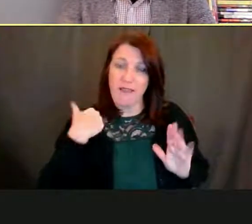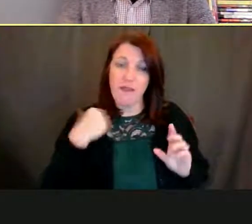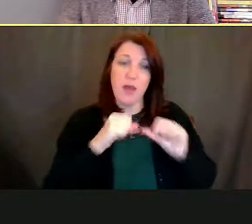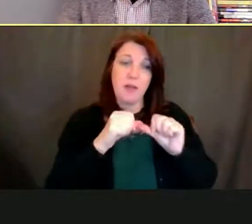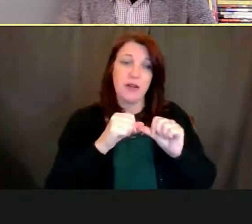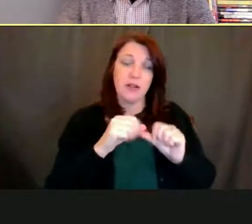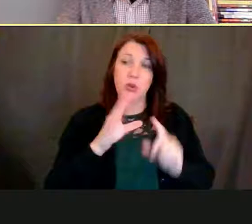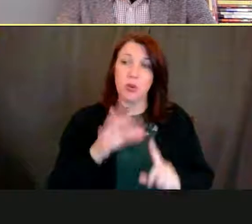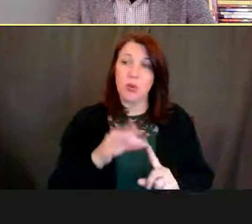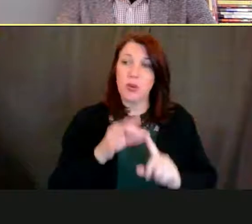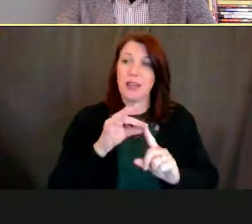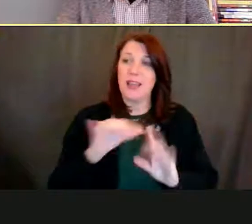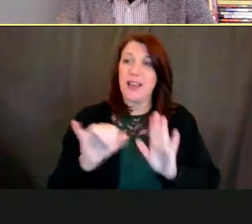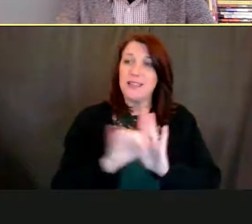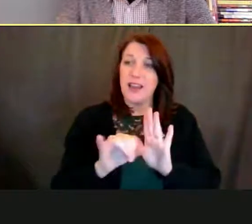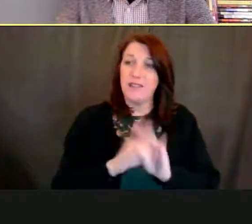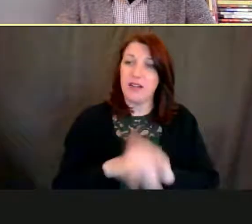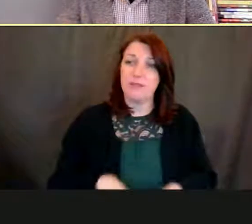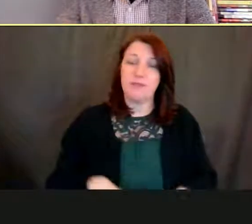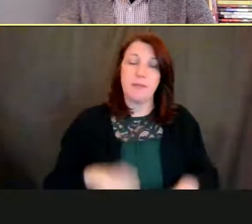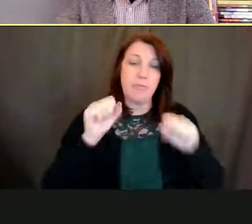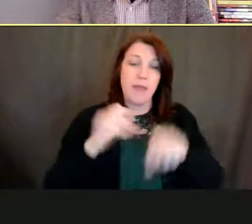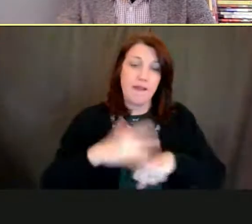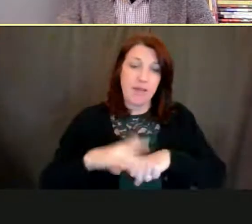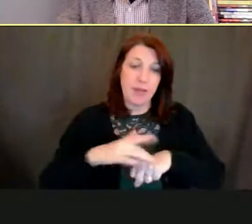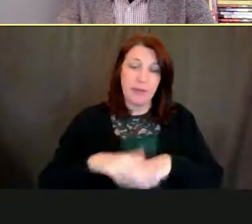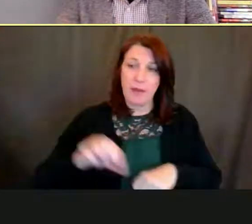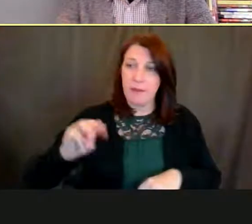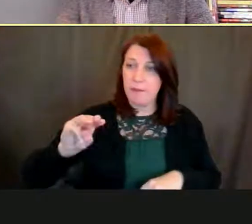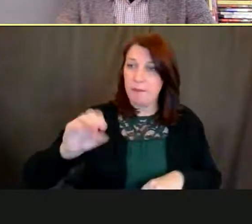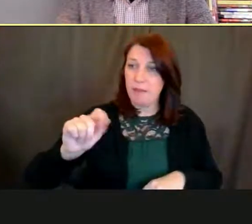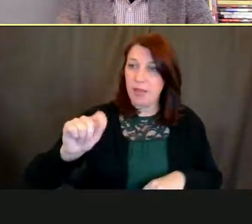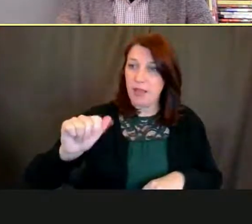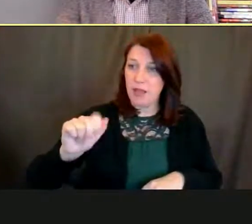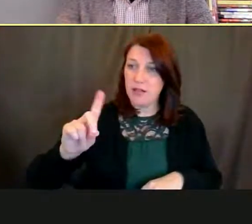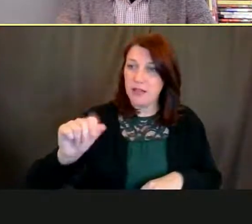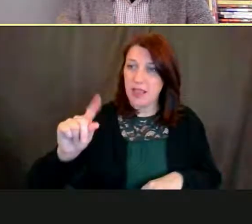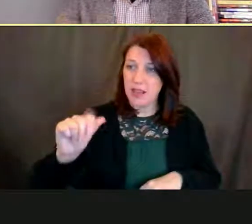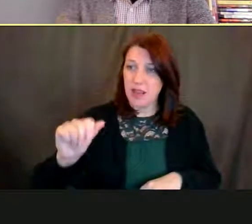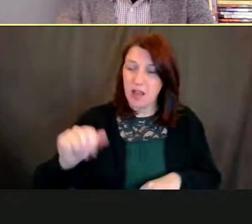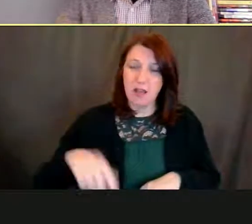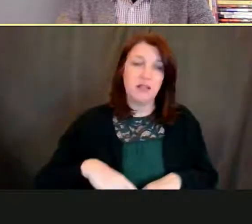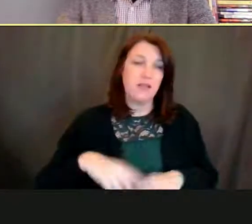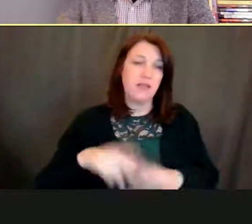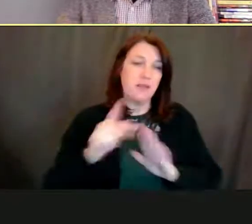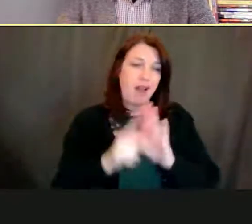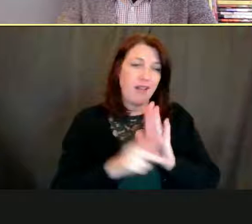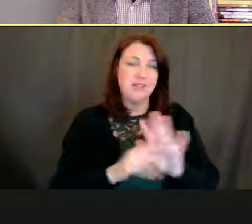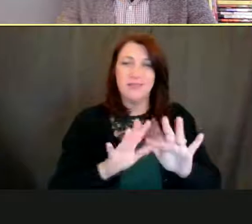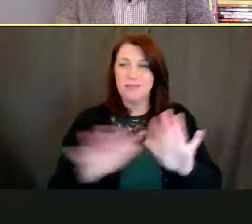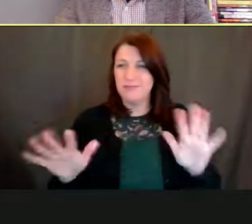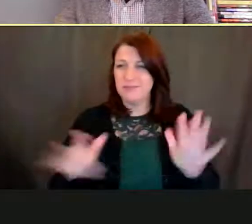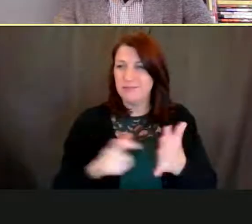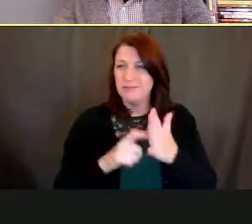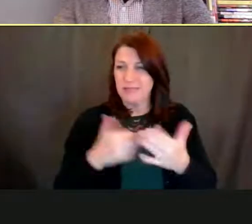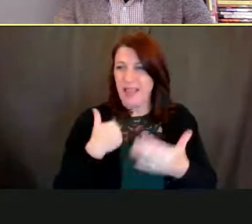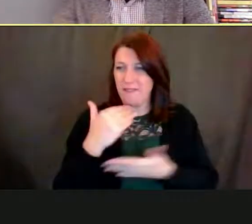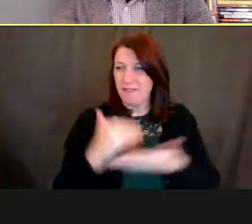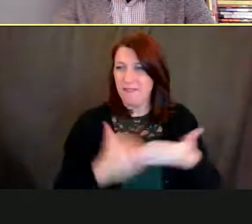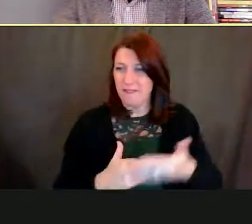unique identifiers, availability of metadata, and sort of quality assurance processes, among many others.